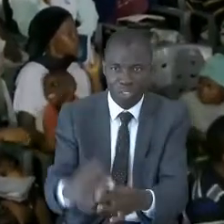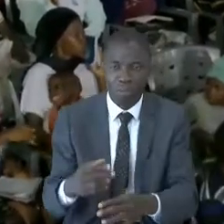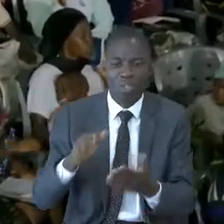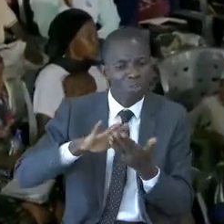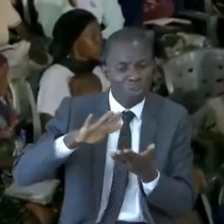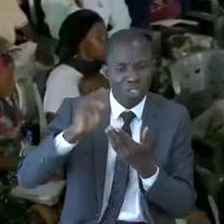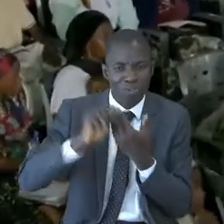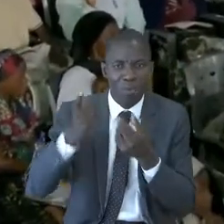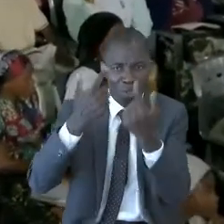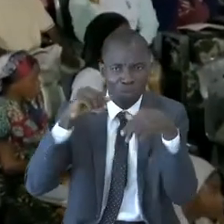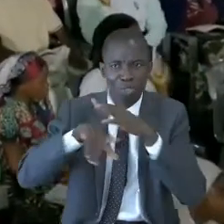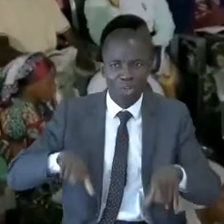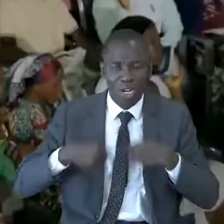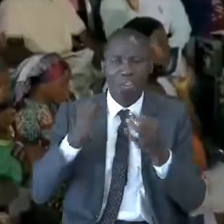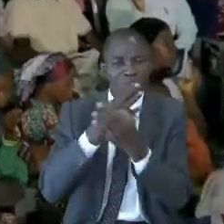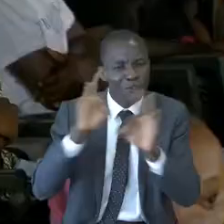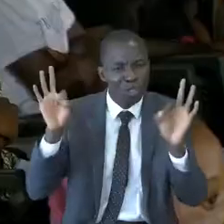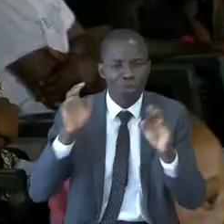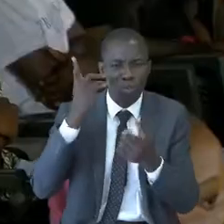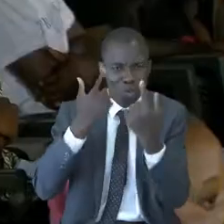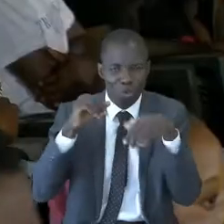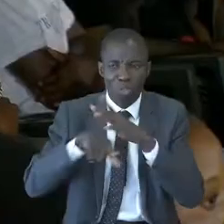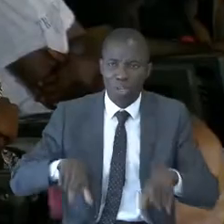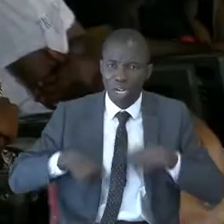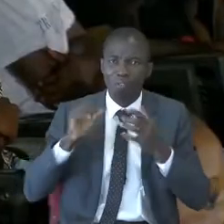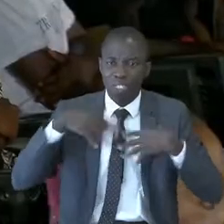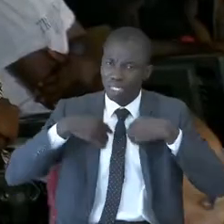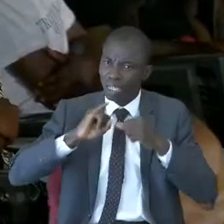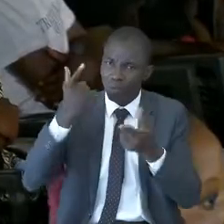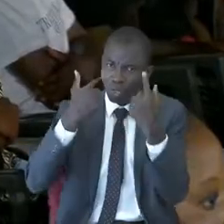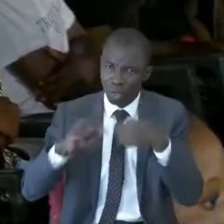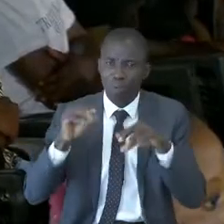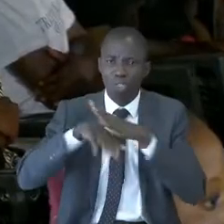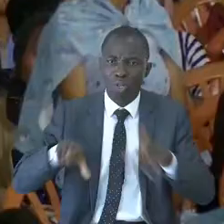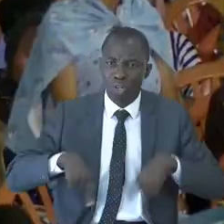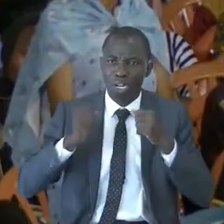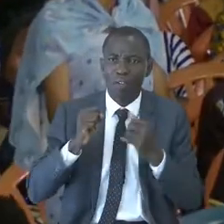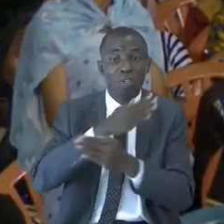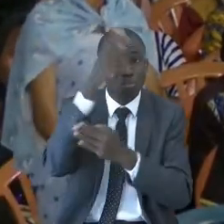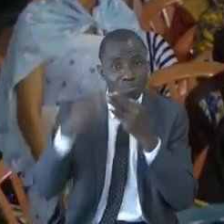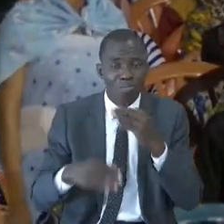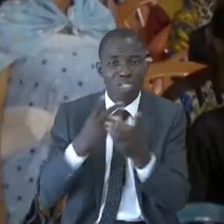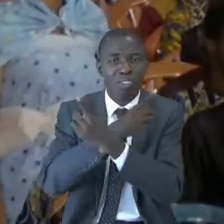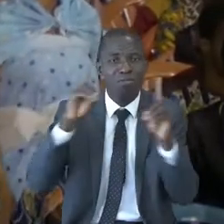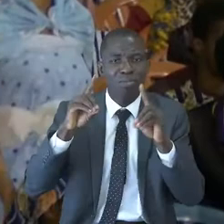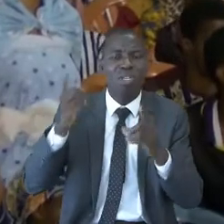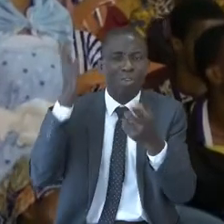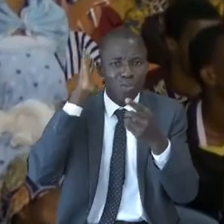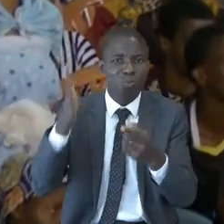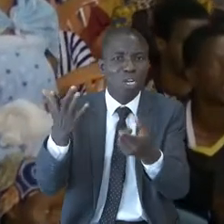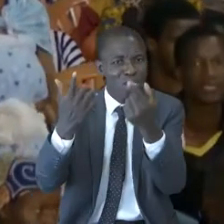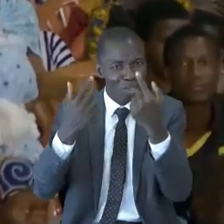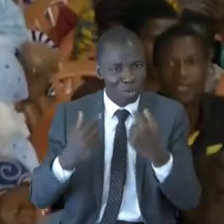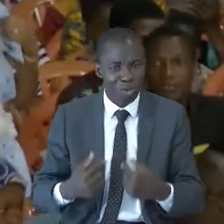Forgiveness will come. Freedom will come. Healing will come. Total deliverance will